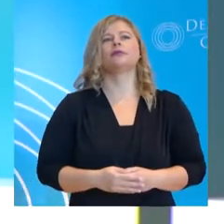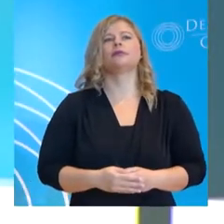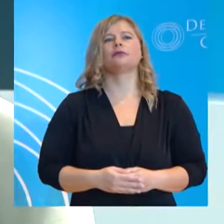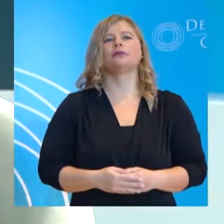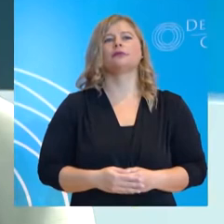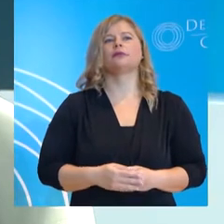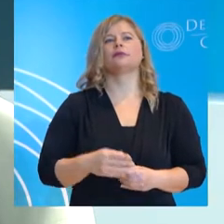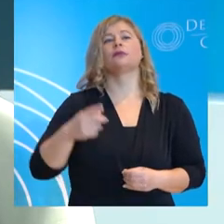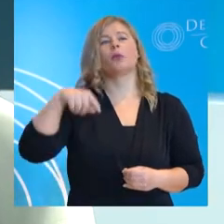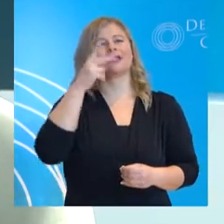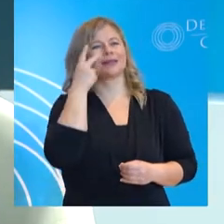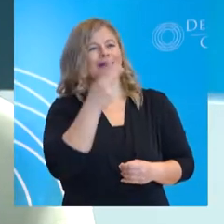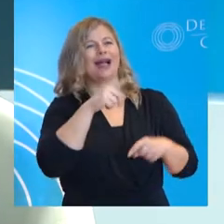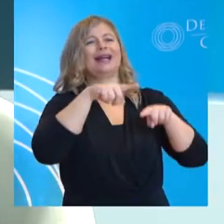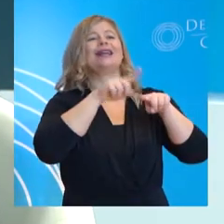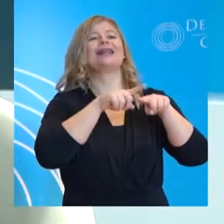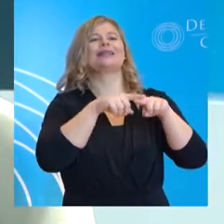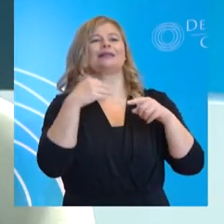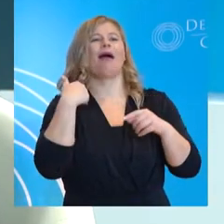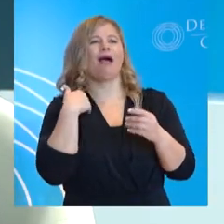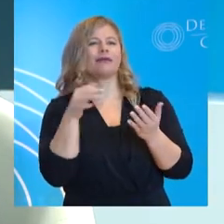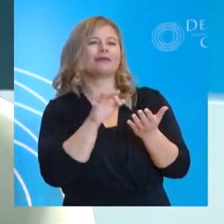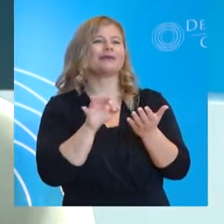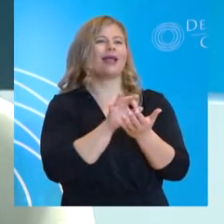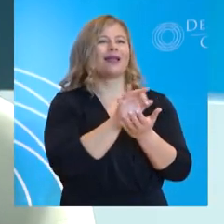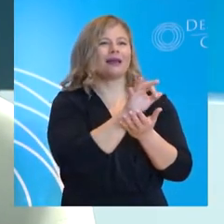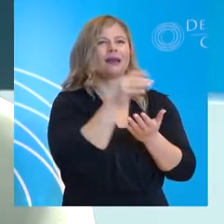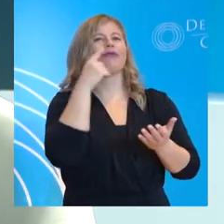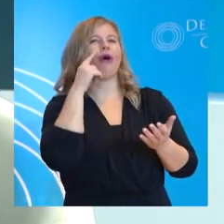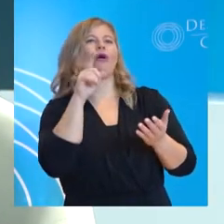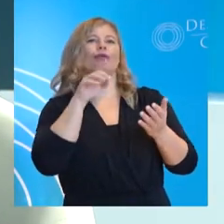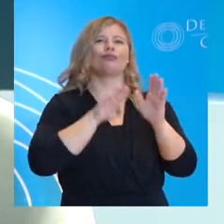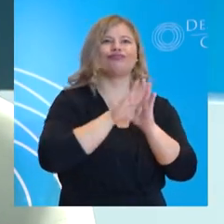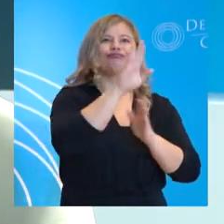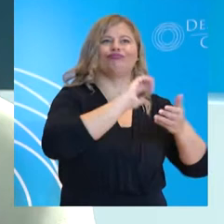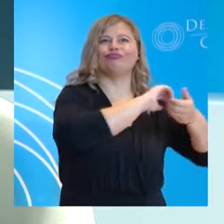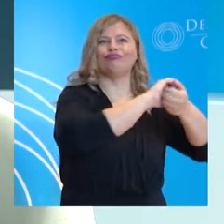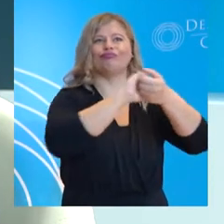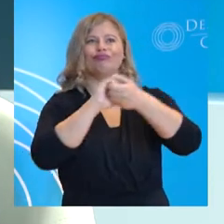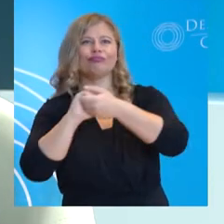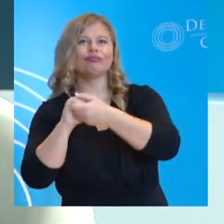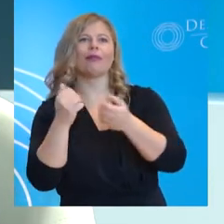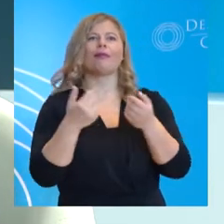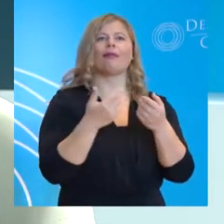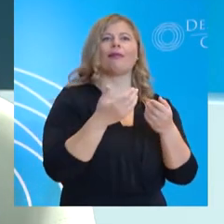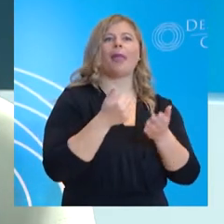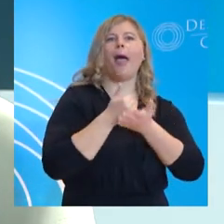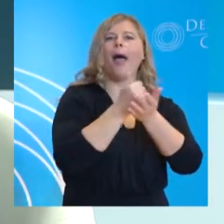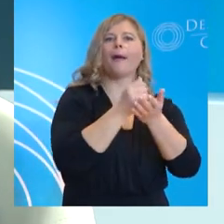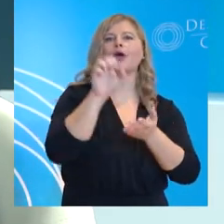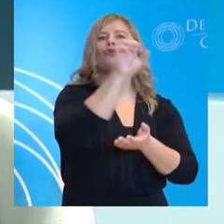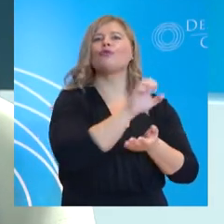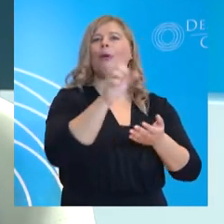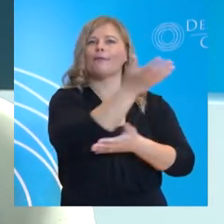there, if that people come to the aid of member countries whose territory